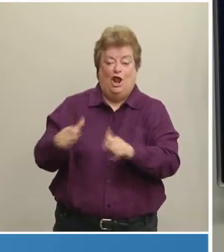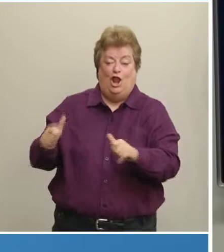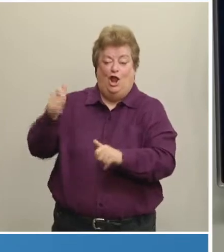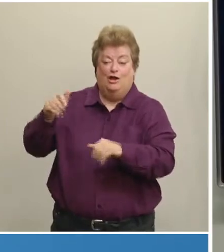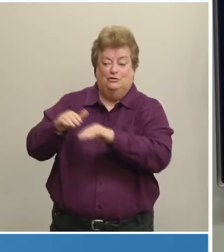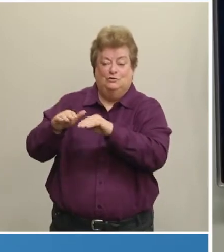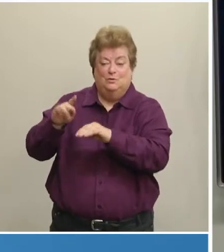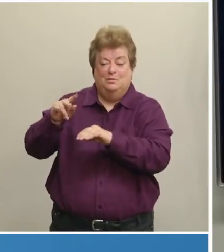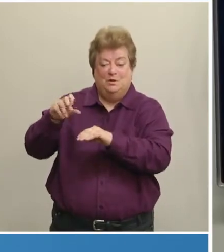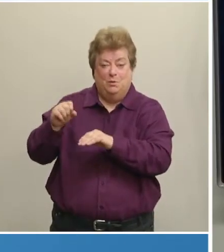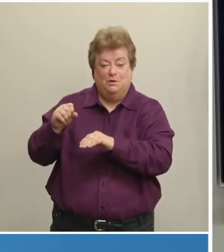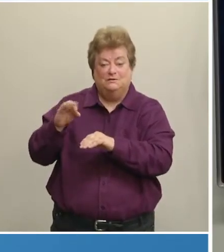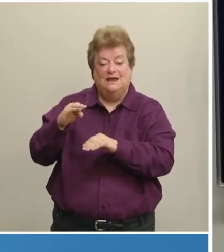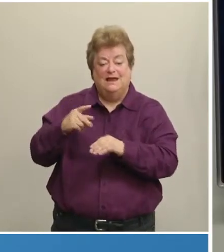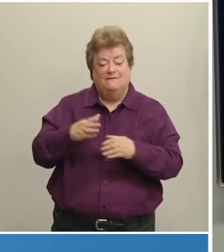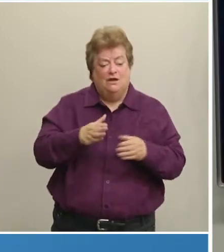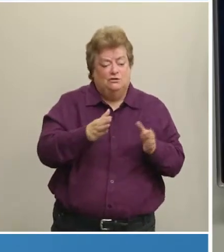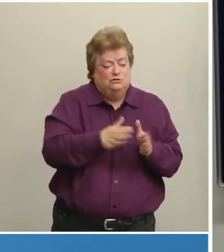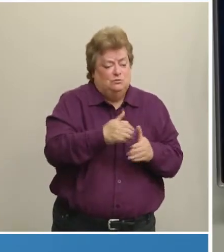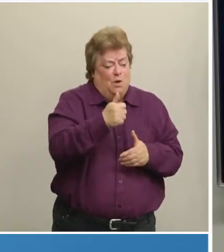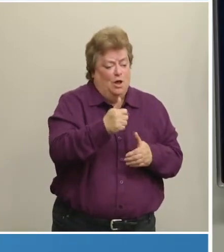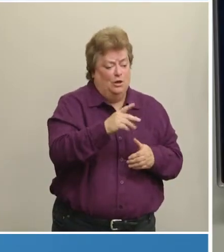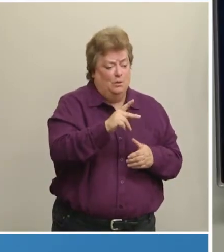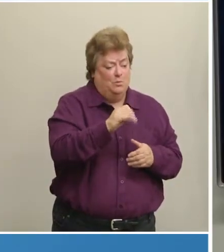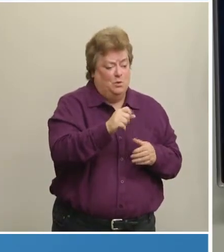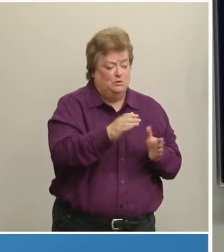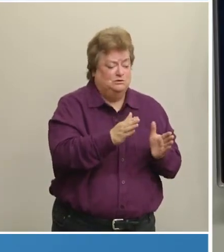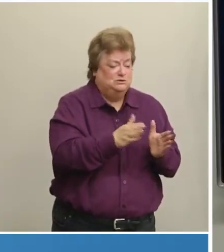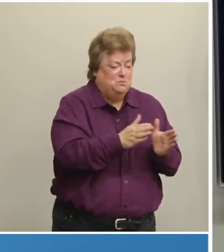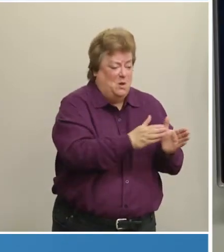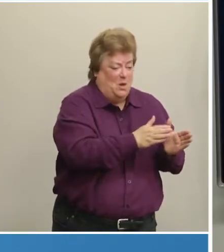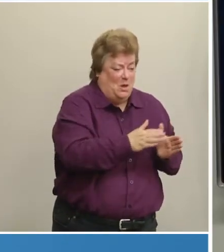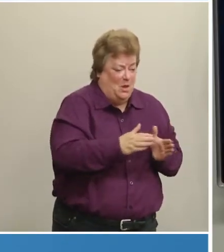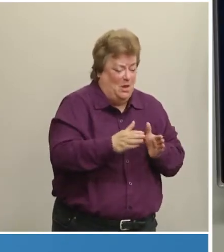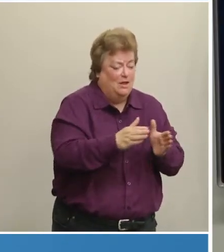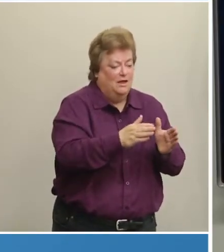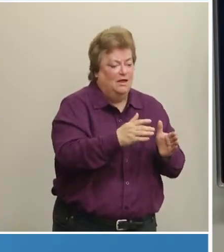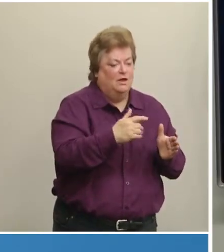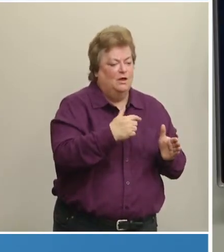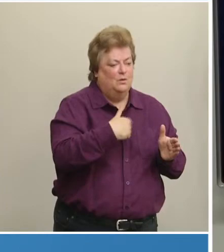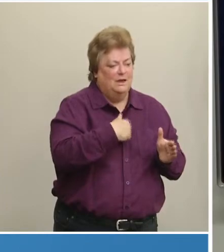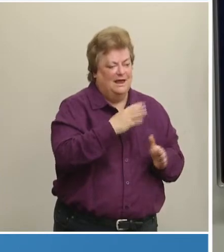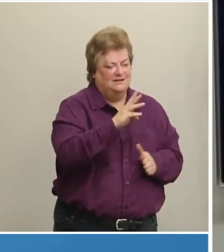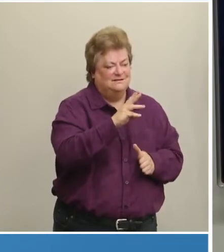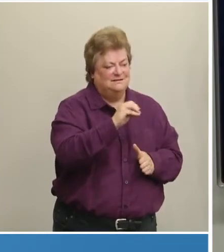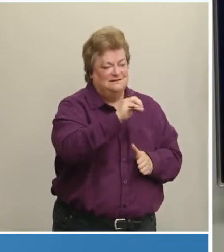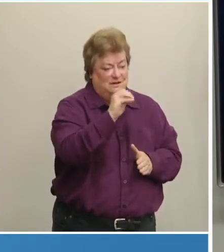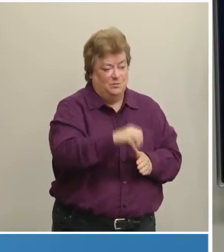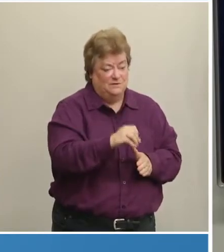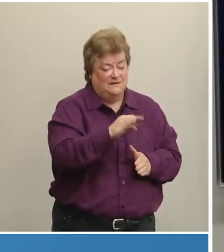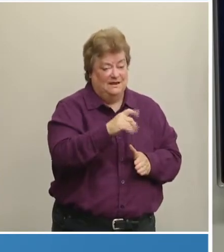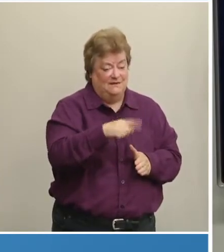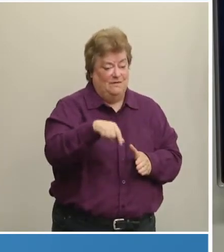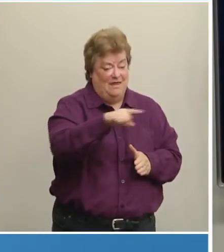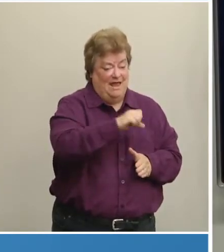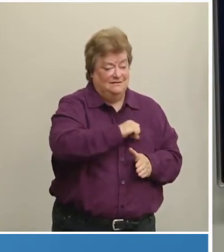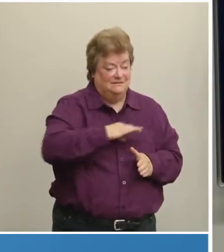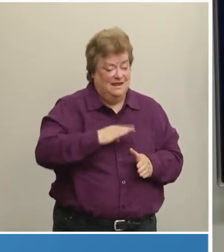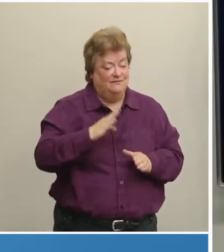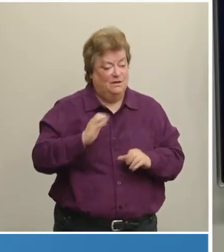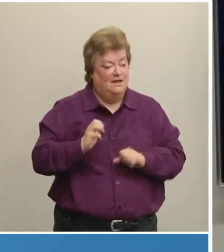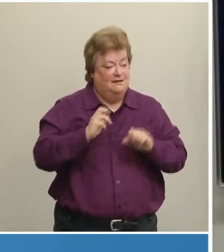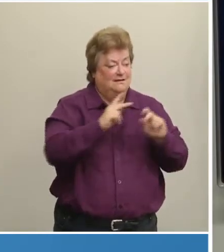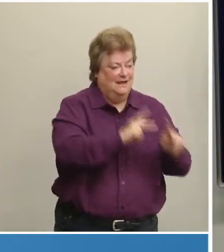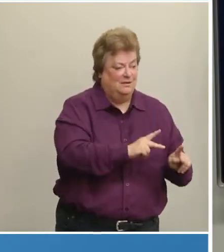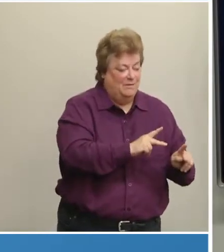we operated the smaller neighborhood pools last summer. About 60 to 70% of our staff returned from one year to the next. So